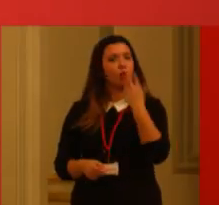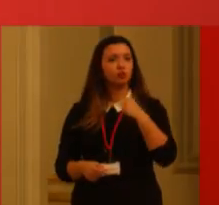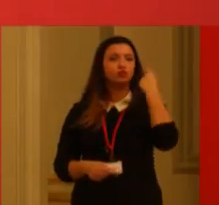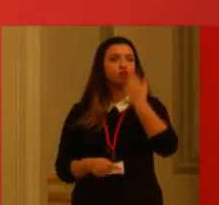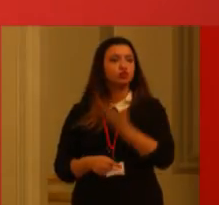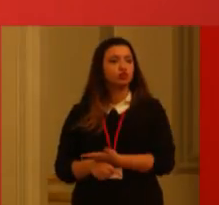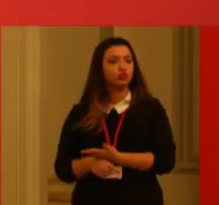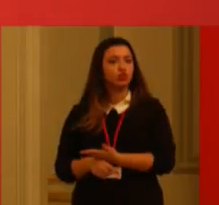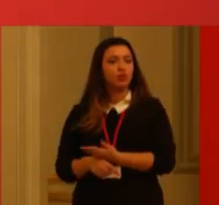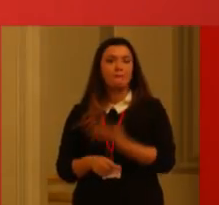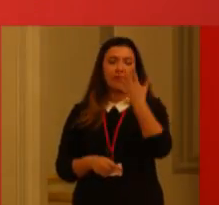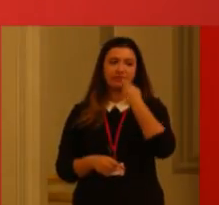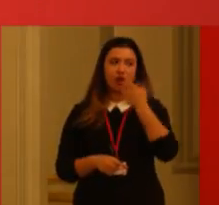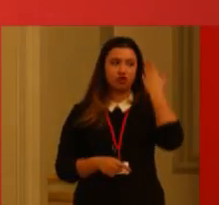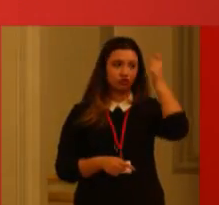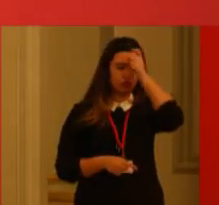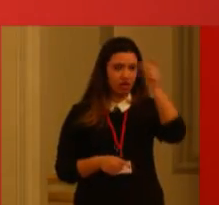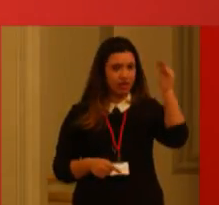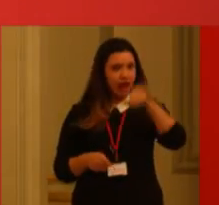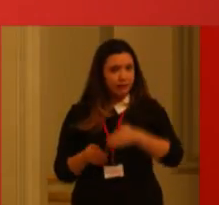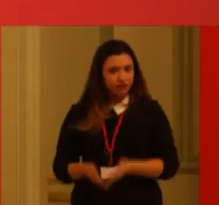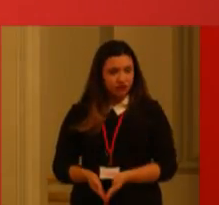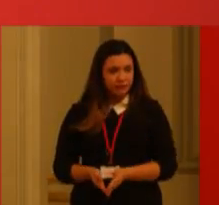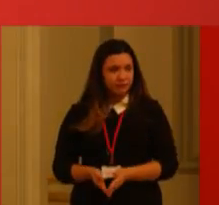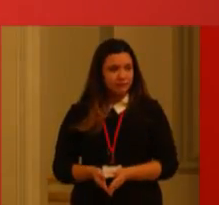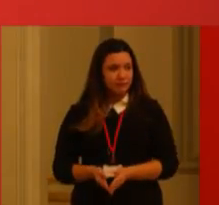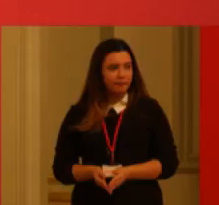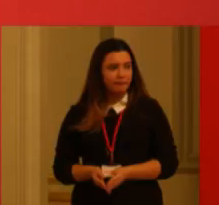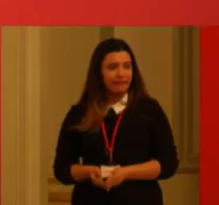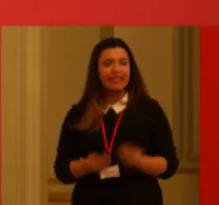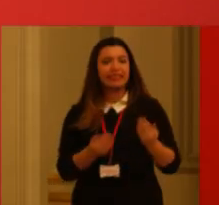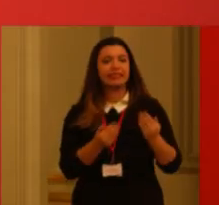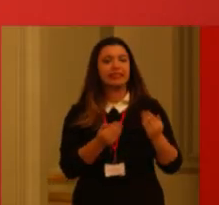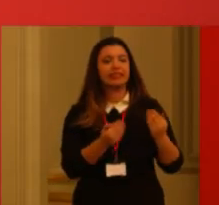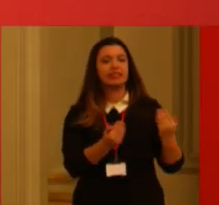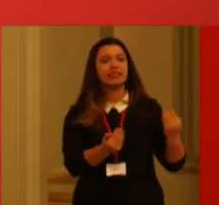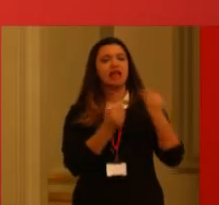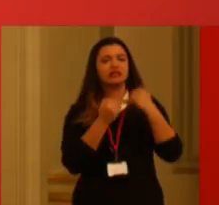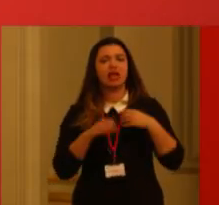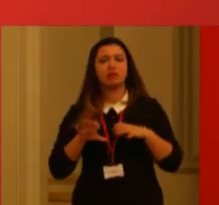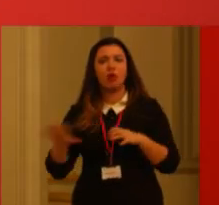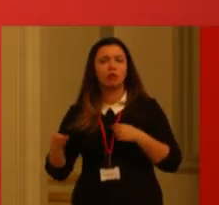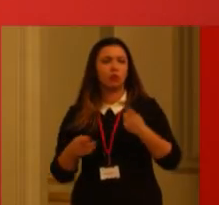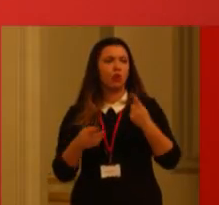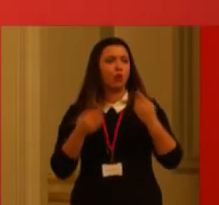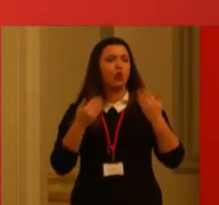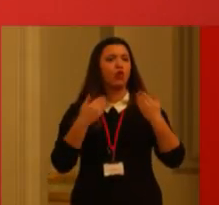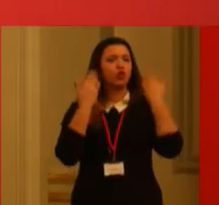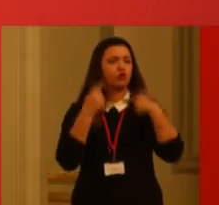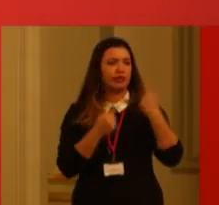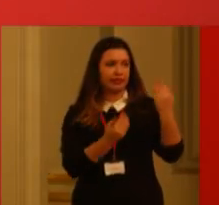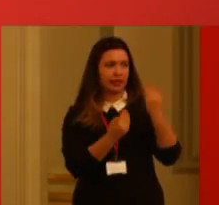transgender individuals would continue their training. The same rule applies to the Syrian refugees. Just imagine, you come,